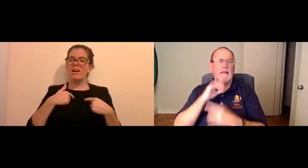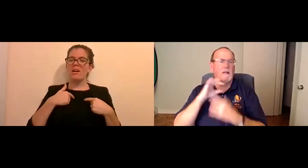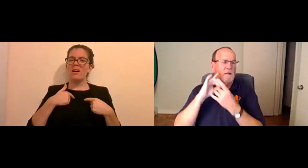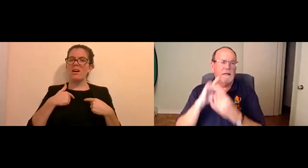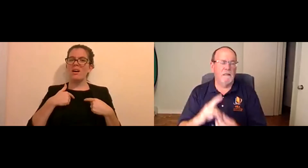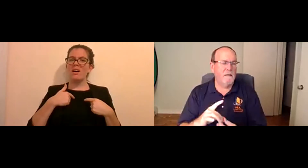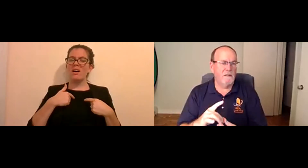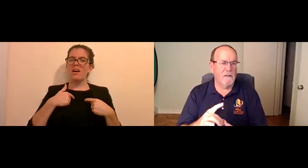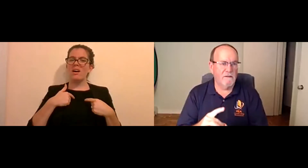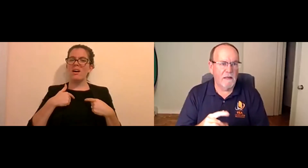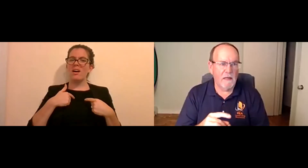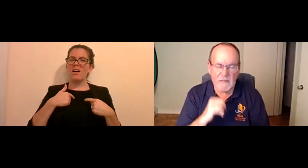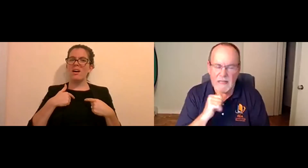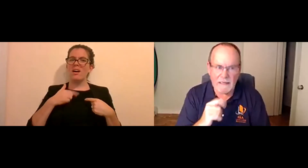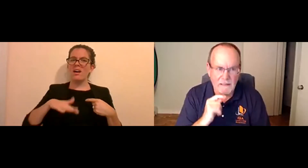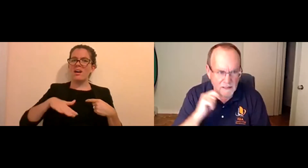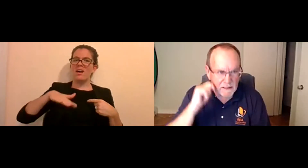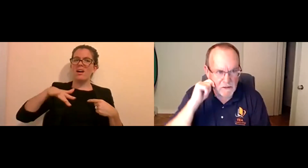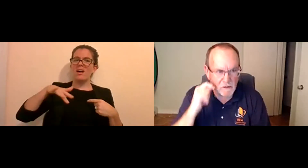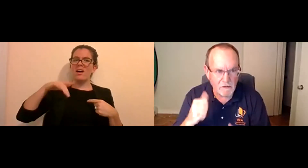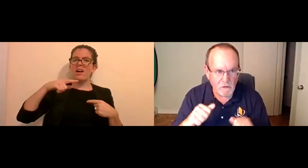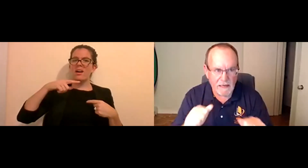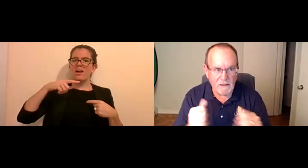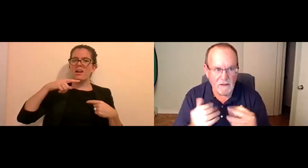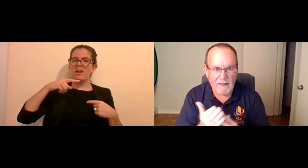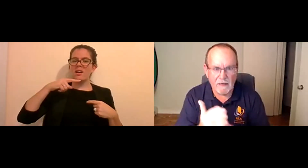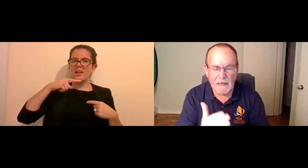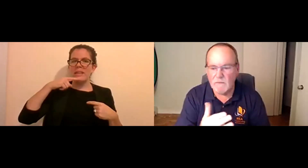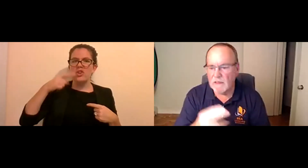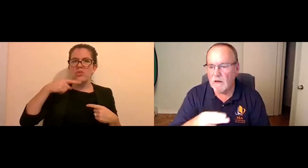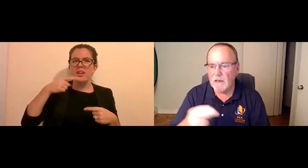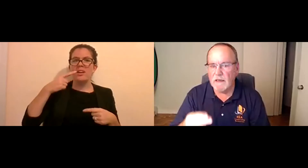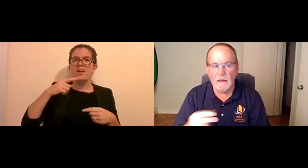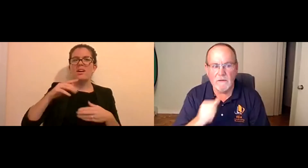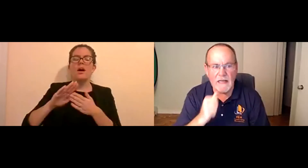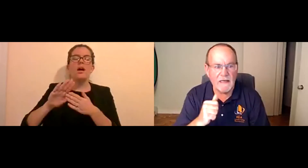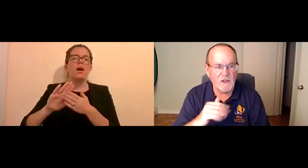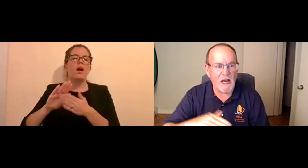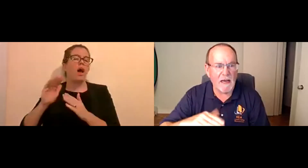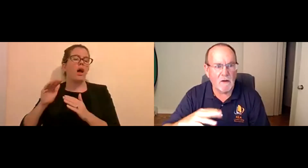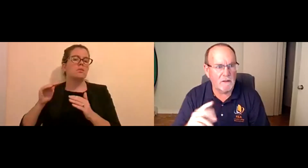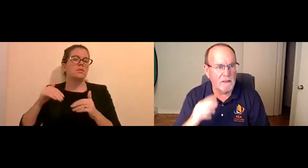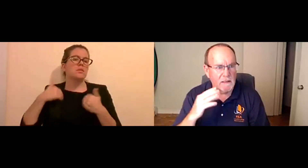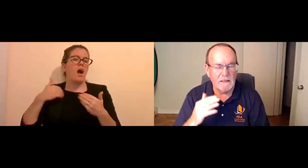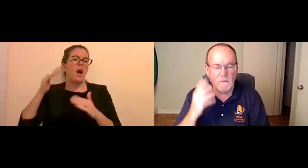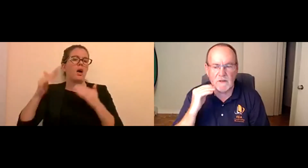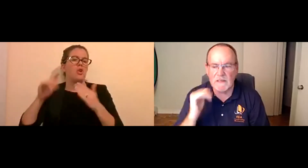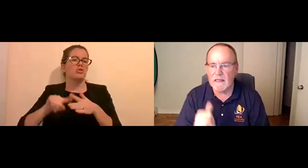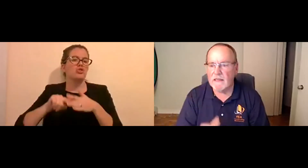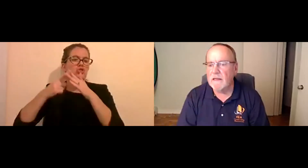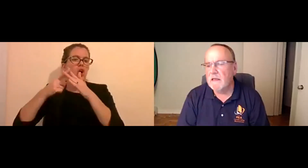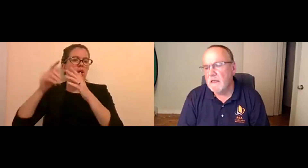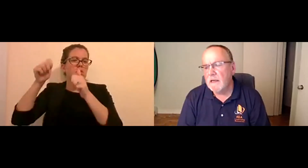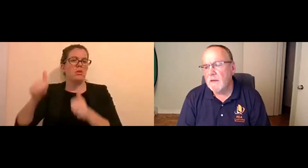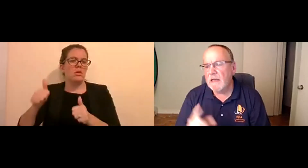onset age related and stuff. I was not a teenager trying to navigate being hard of hearing. I was not a child experiencing